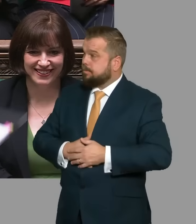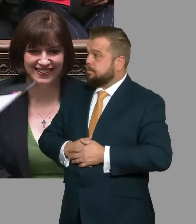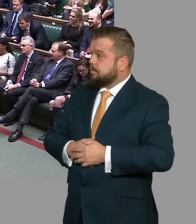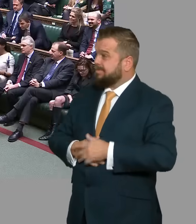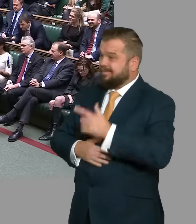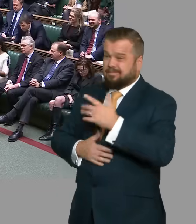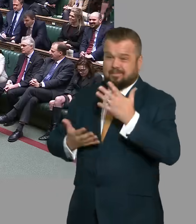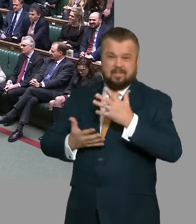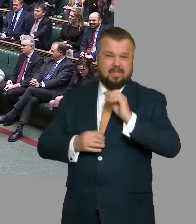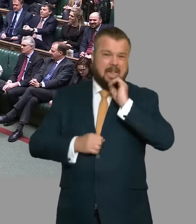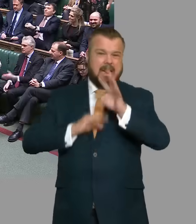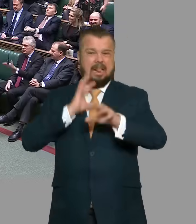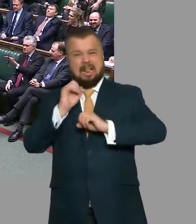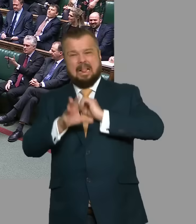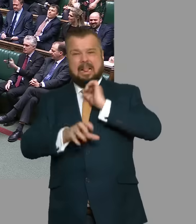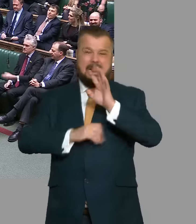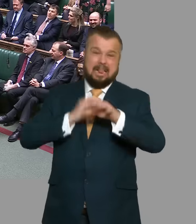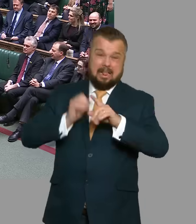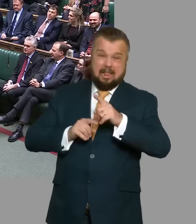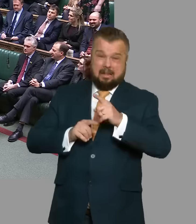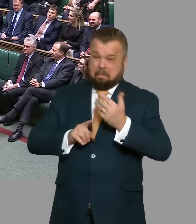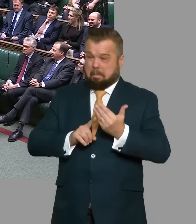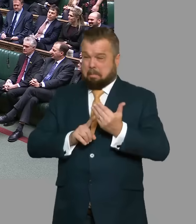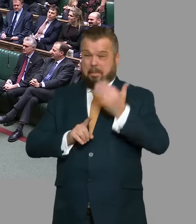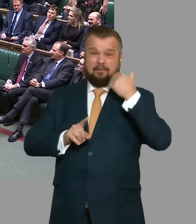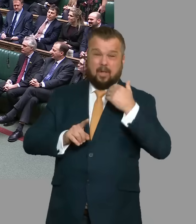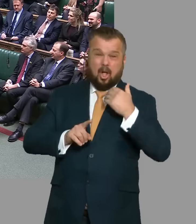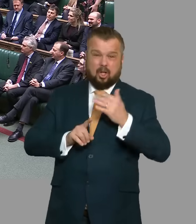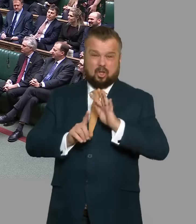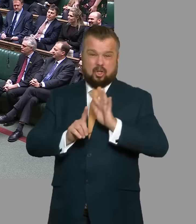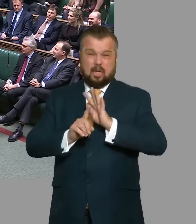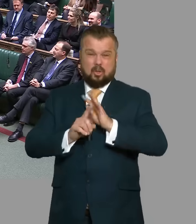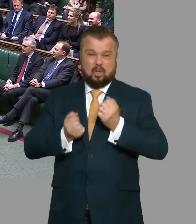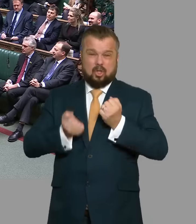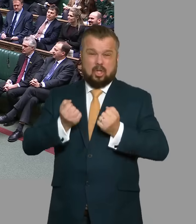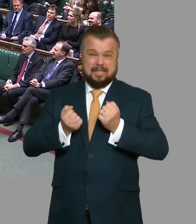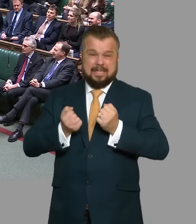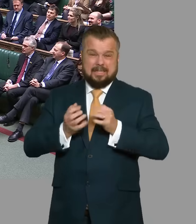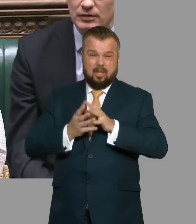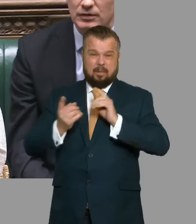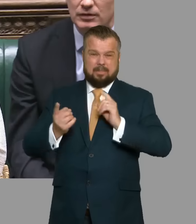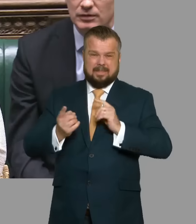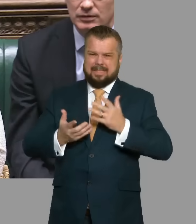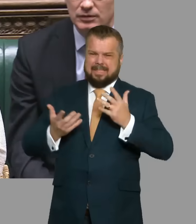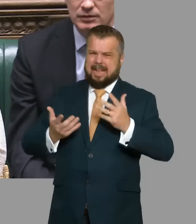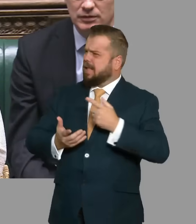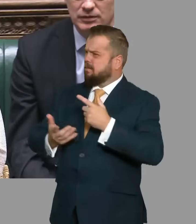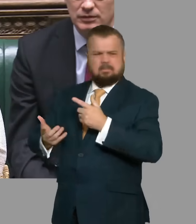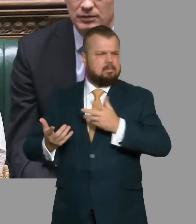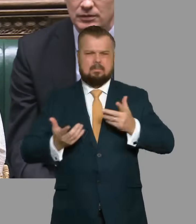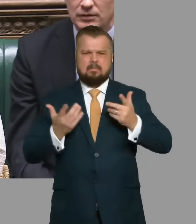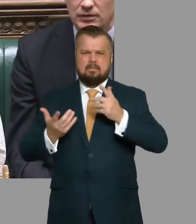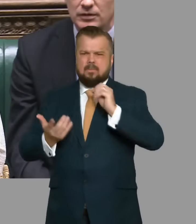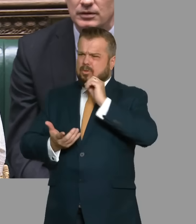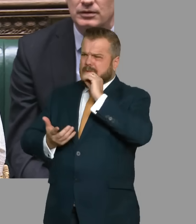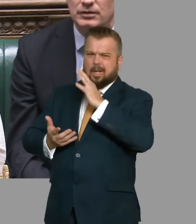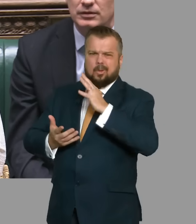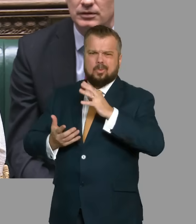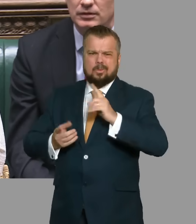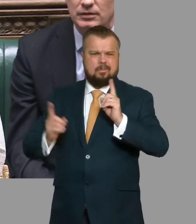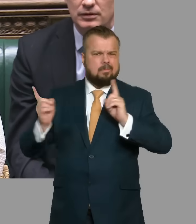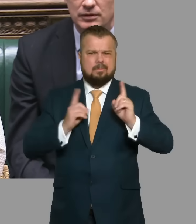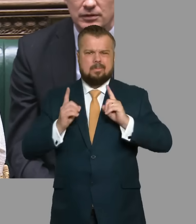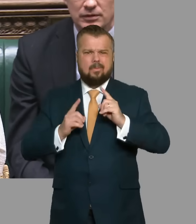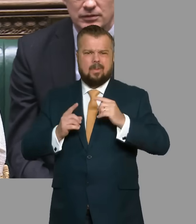week. Kemi Badenoch. Mr. Speaker, the Prime Minister wants to talk about defections. Let me tell him